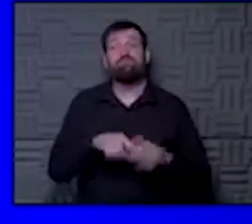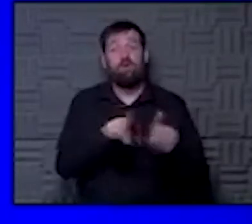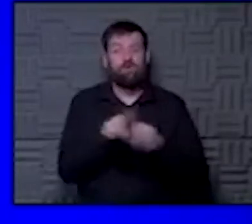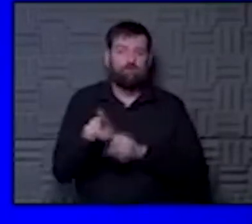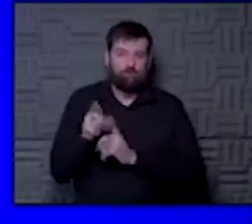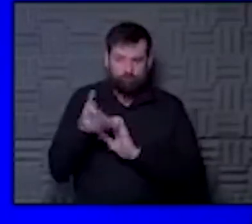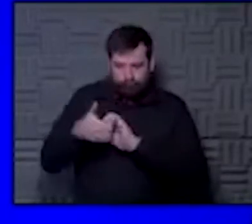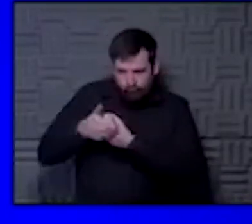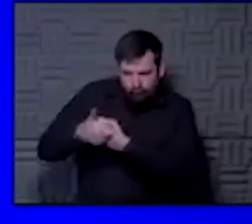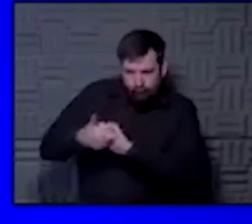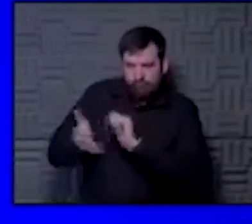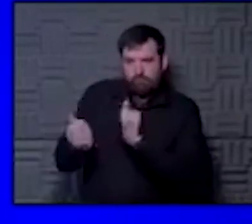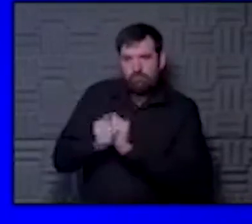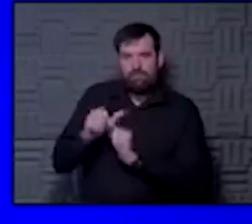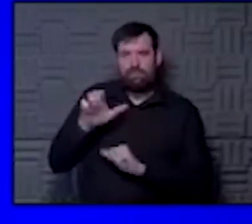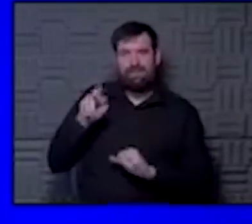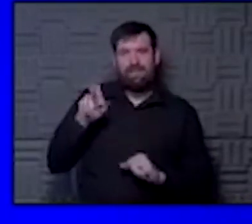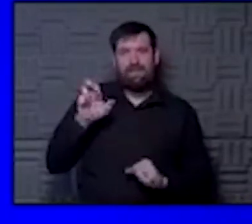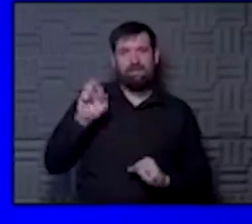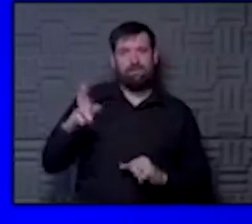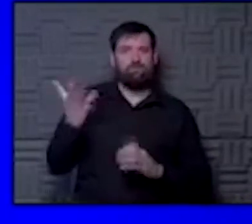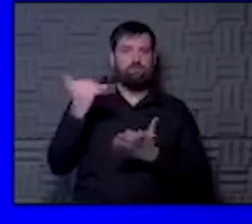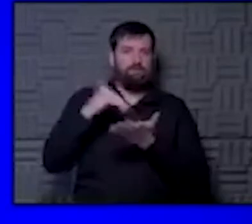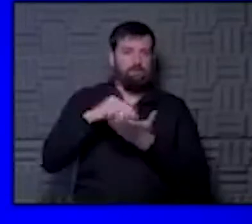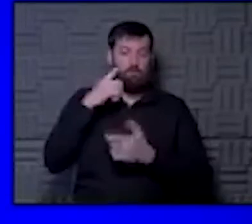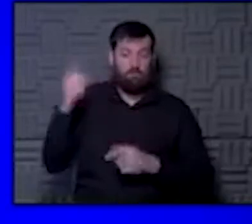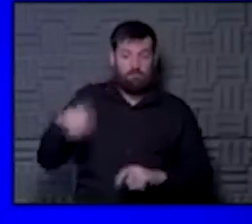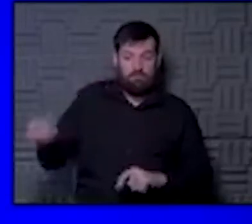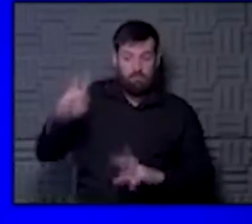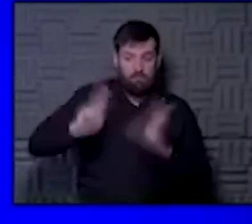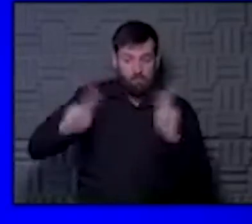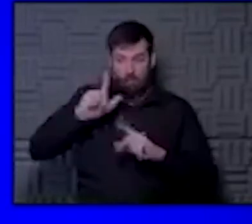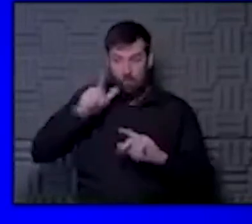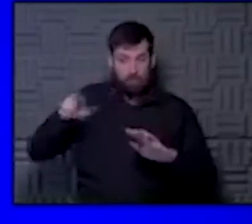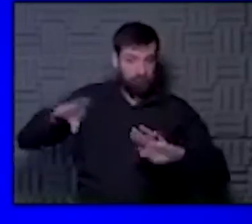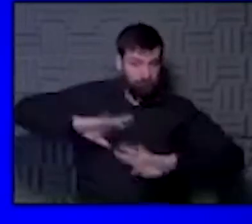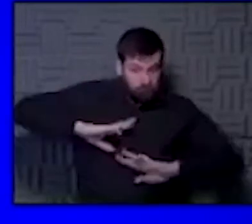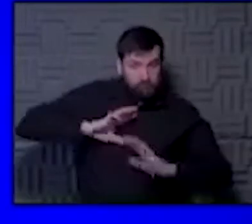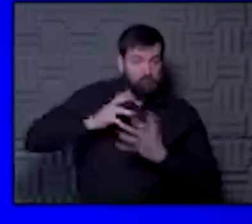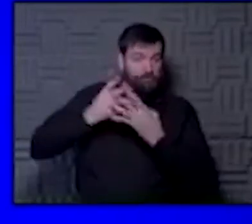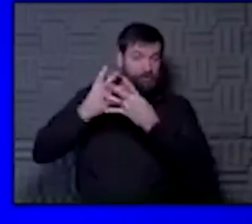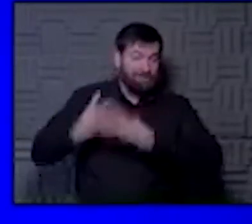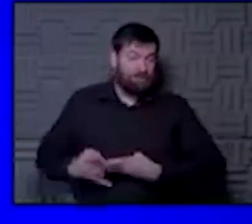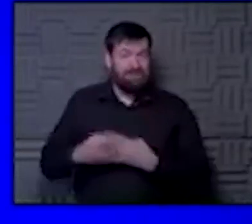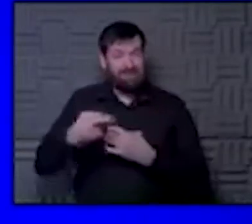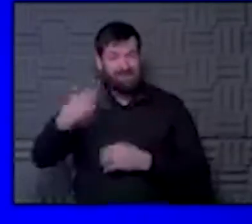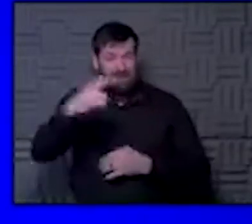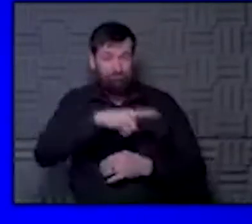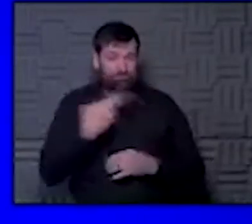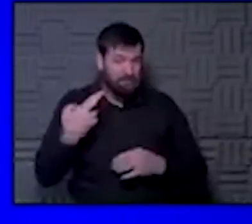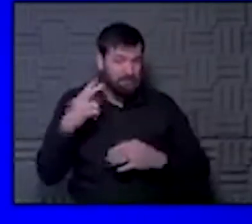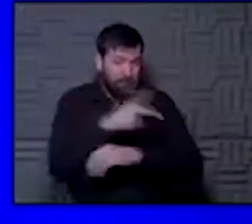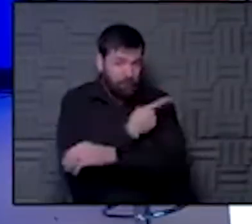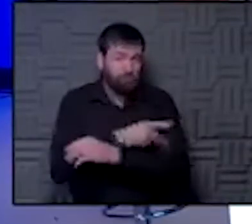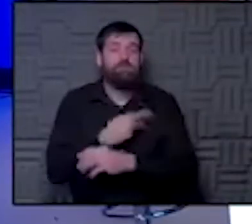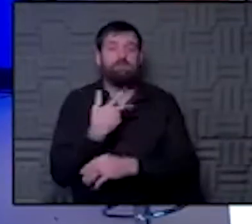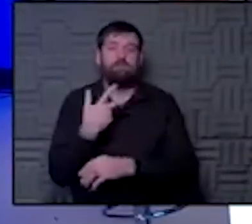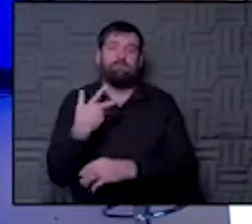very closely with our cancer center to get those people who meet the criteria and those high-risk patients to get it as